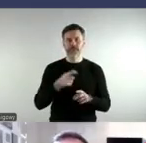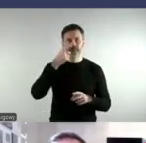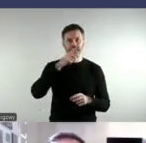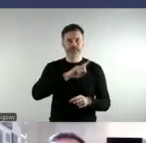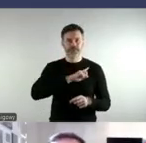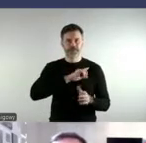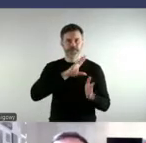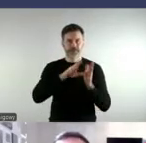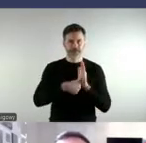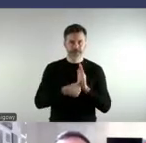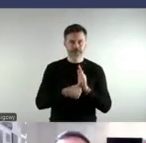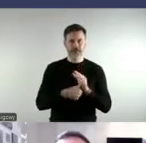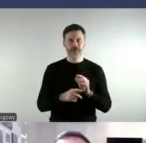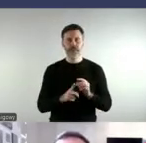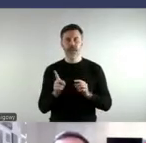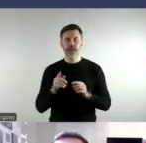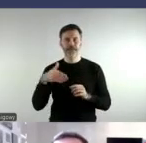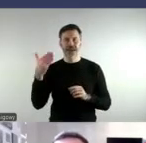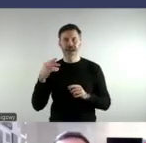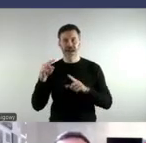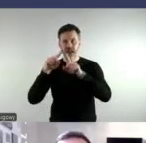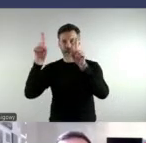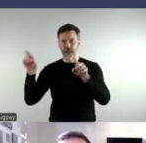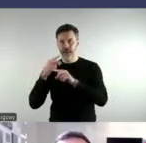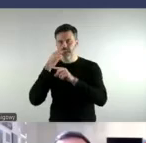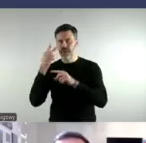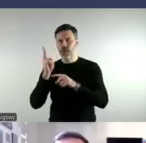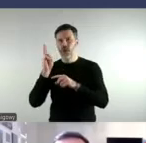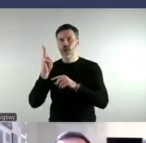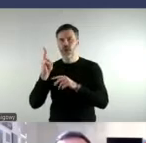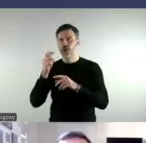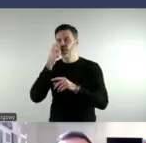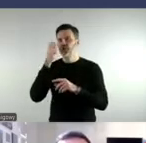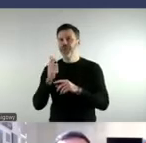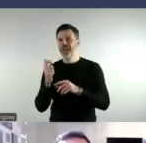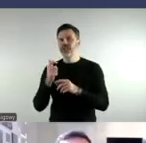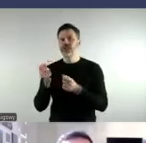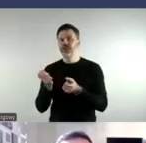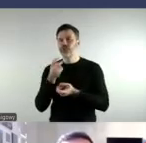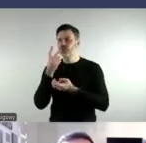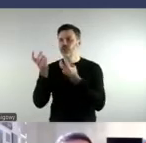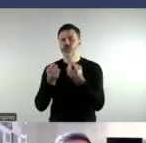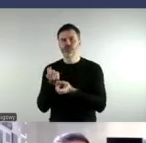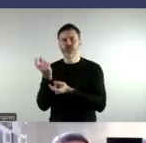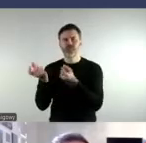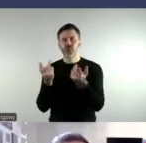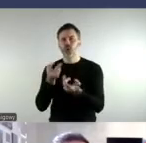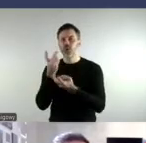preventionists, but also the municipal police in the top right corner, for example, looking for illegal